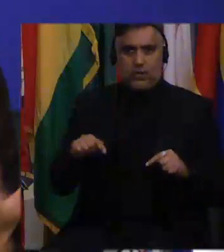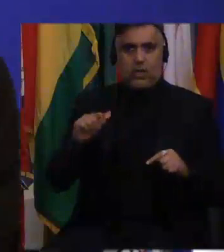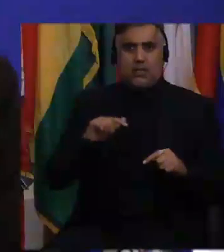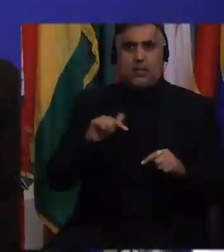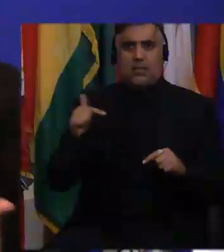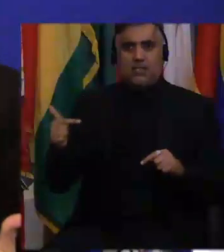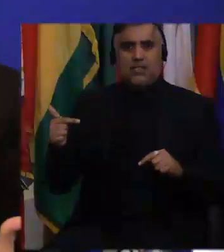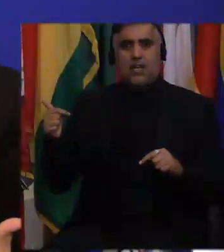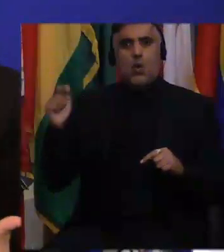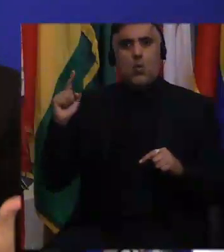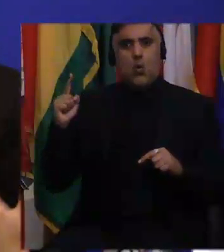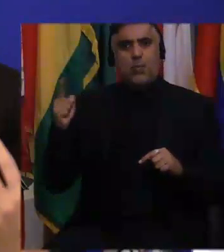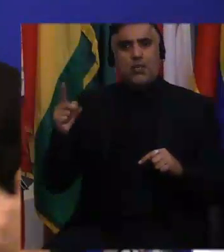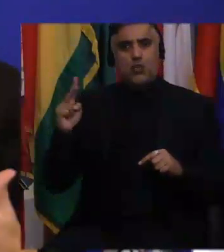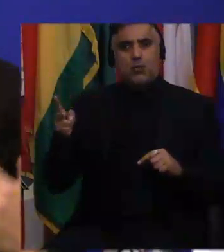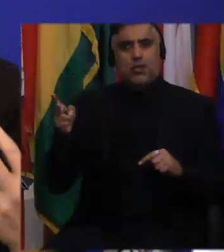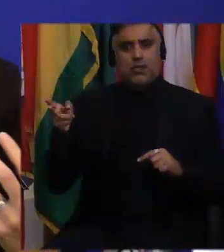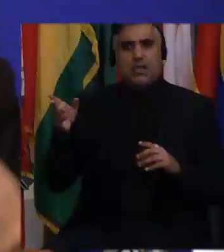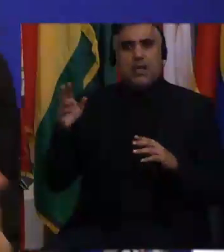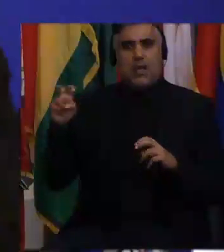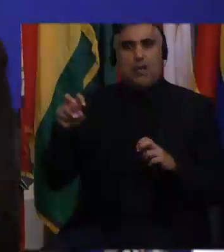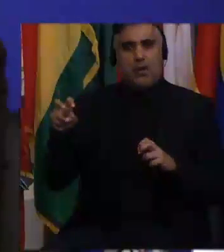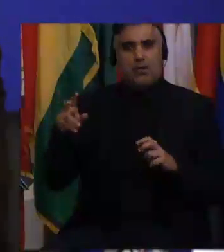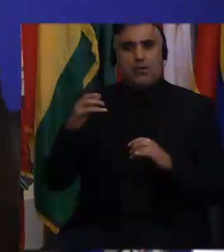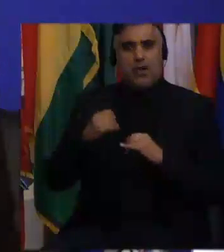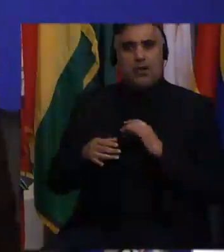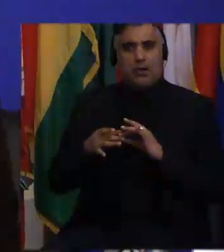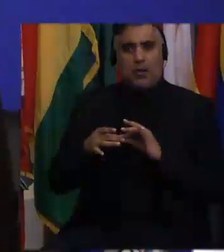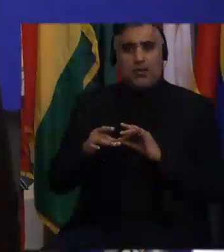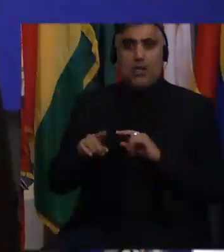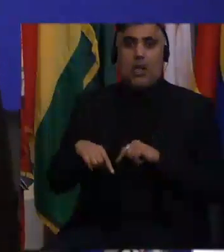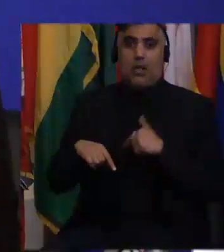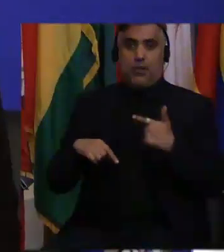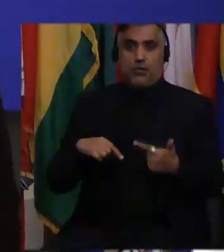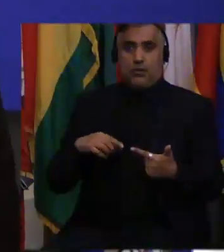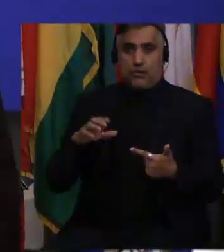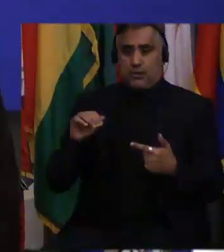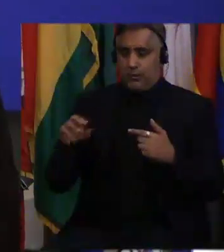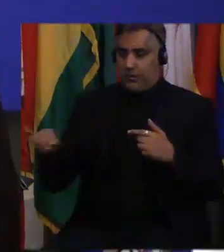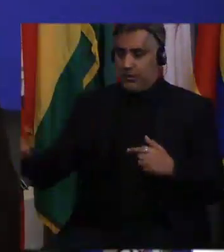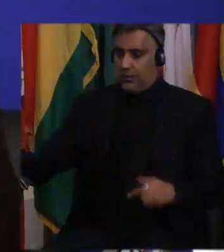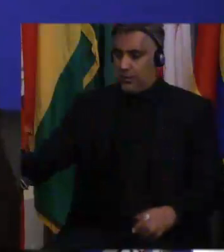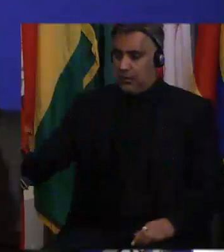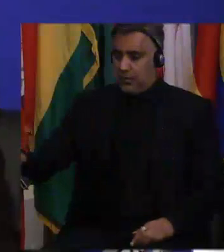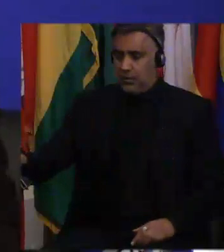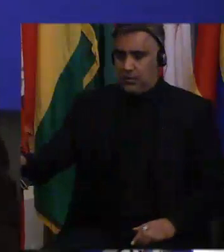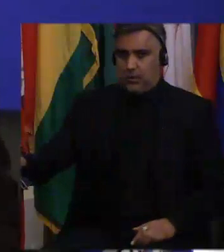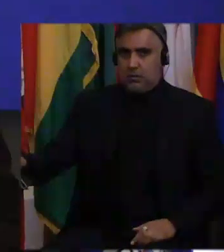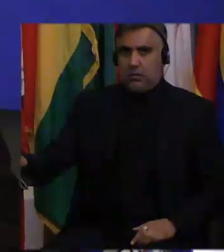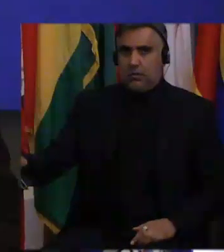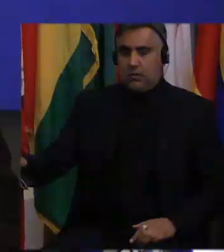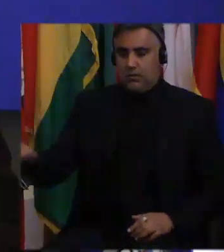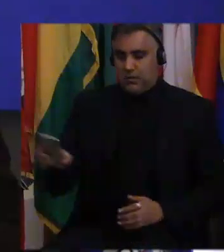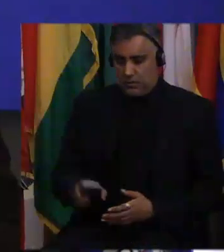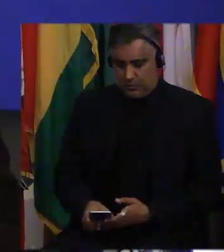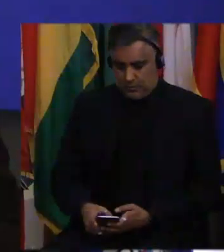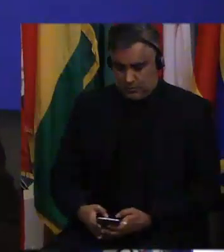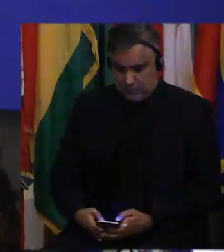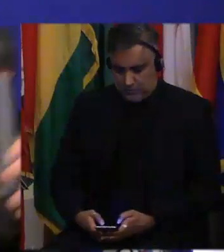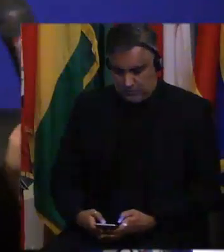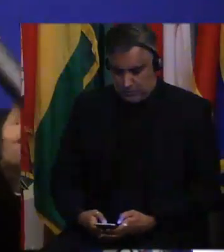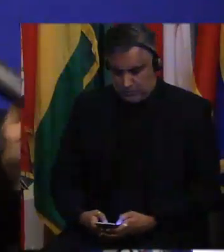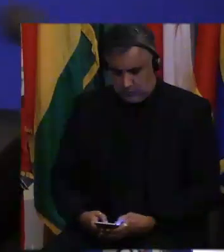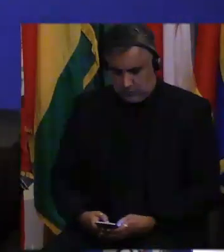going to give each panel member a minute or two to make a few final comments, and then we will turn it over to you to close. So shall we start, Paolo, with